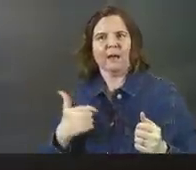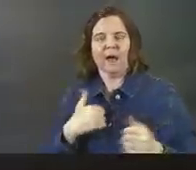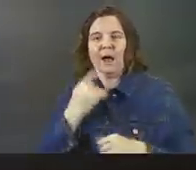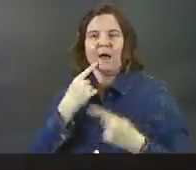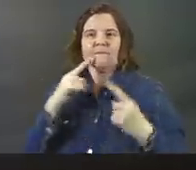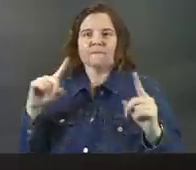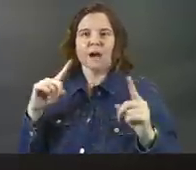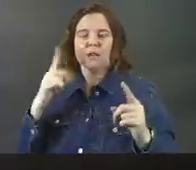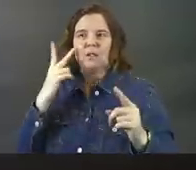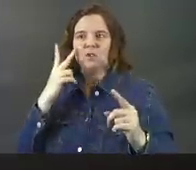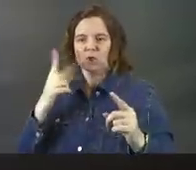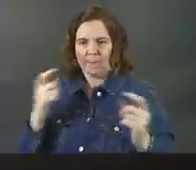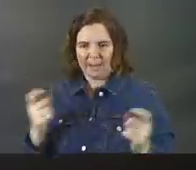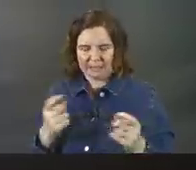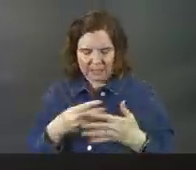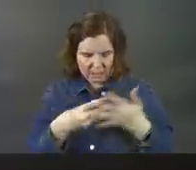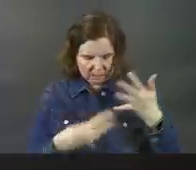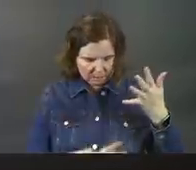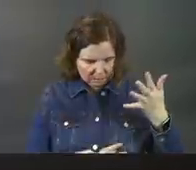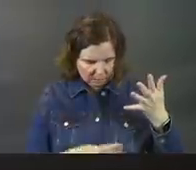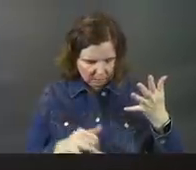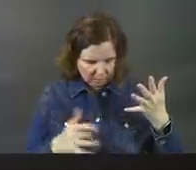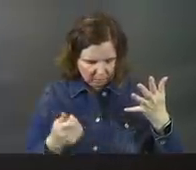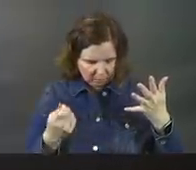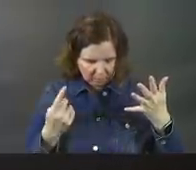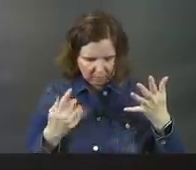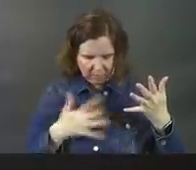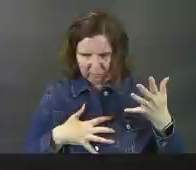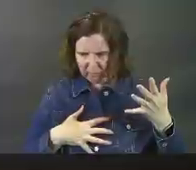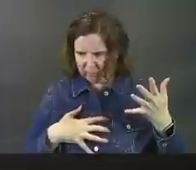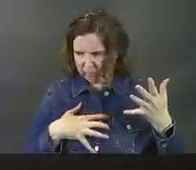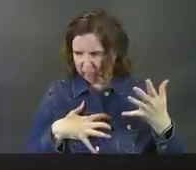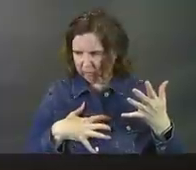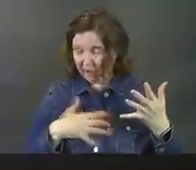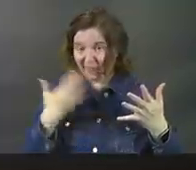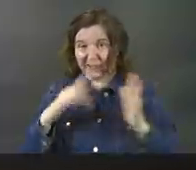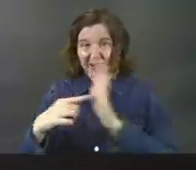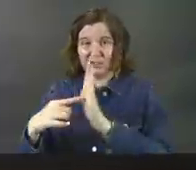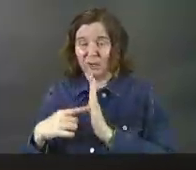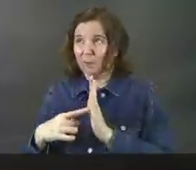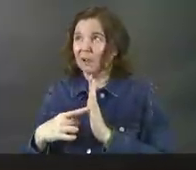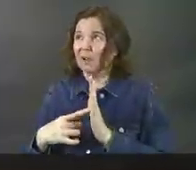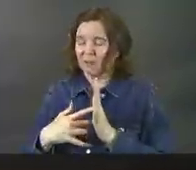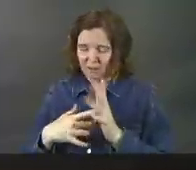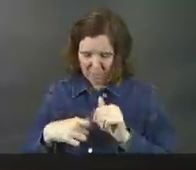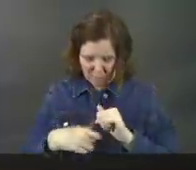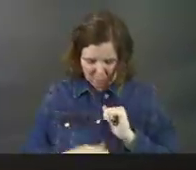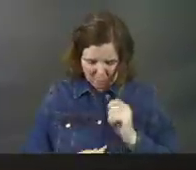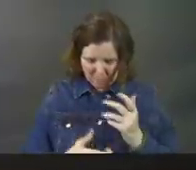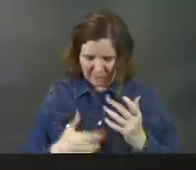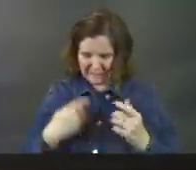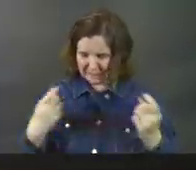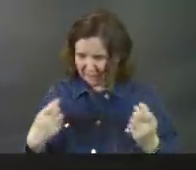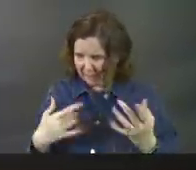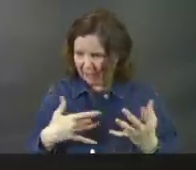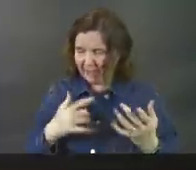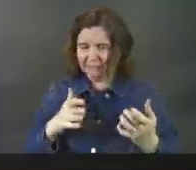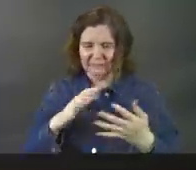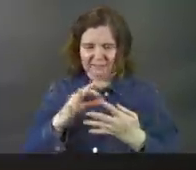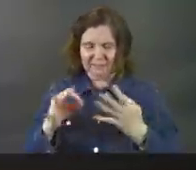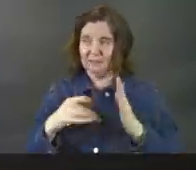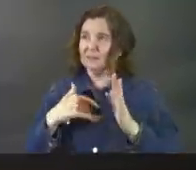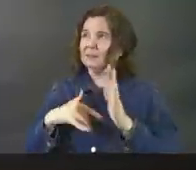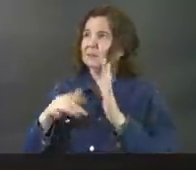I feel like I finally actually saw my sin for what it was. And God revealed to me like, oh my gosh, I'm living in brokenness and I'm living in sin and I need to